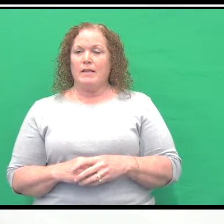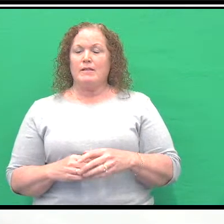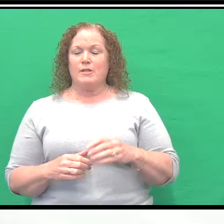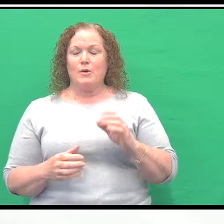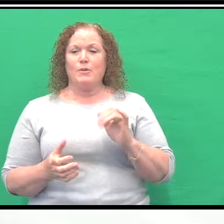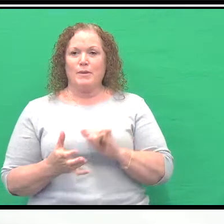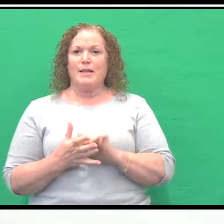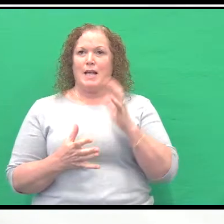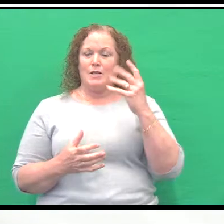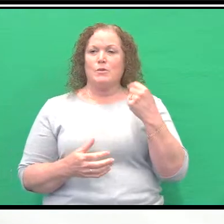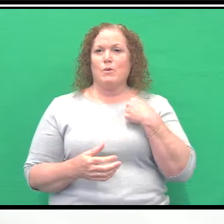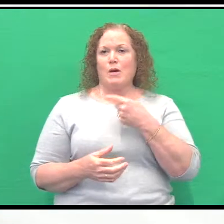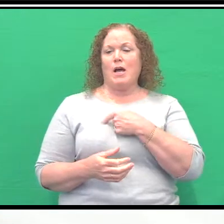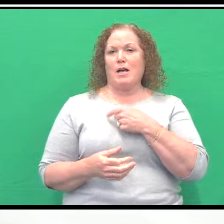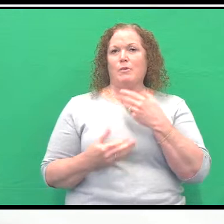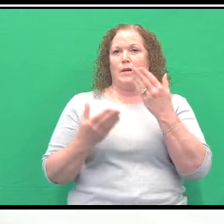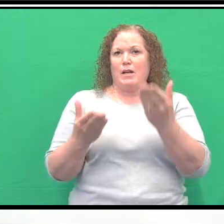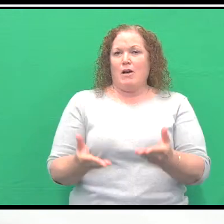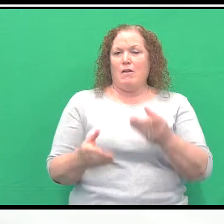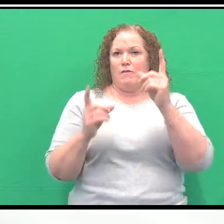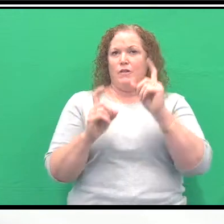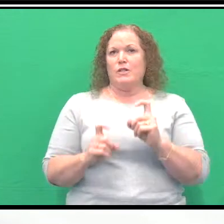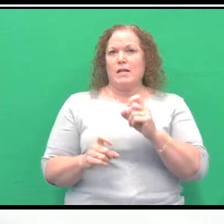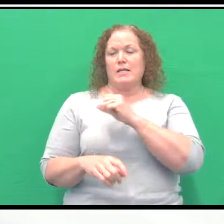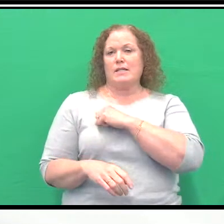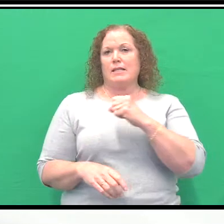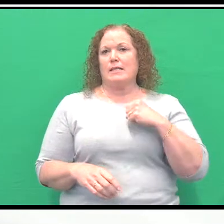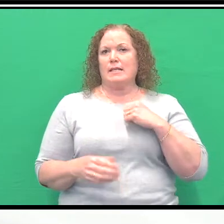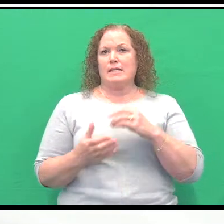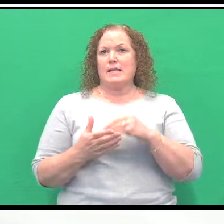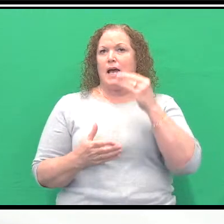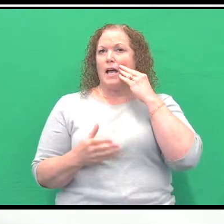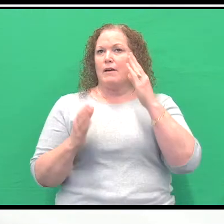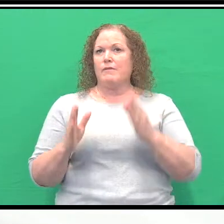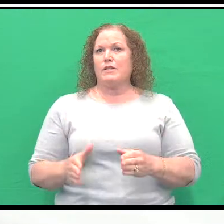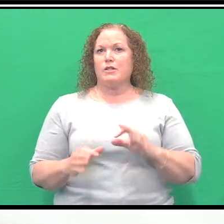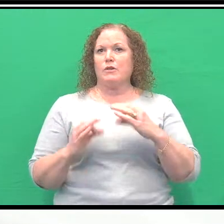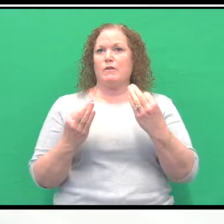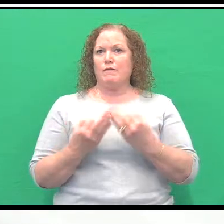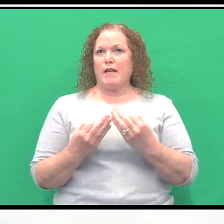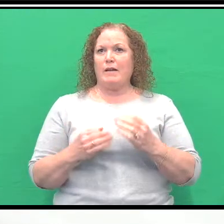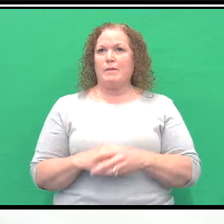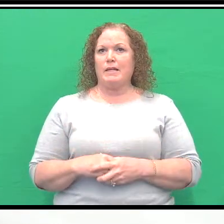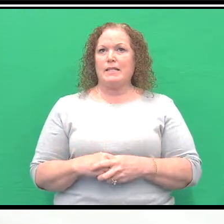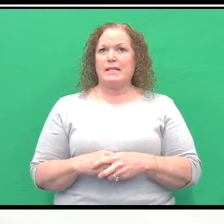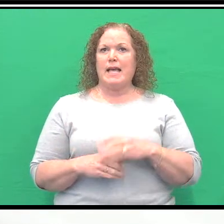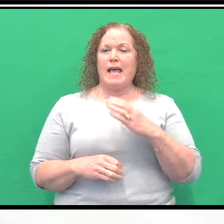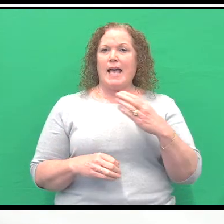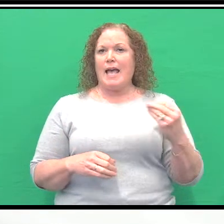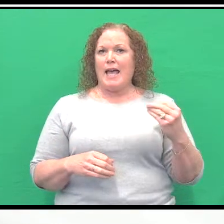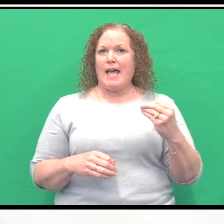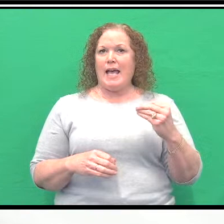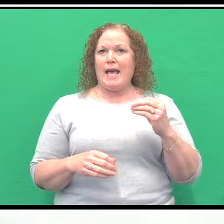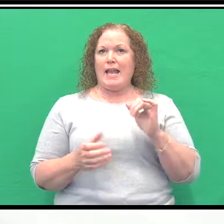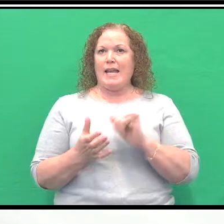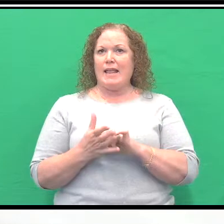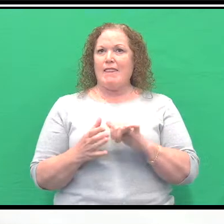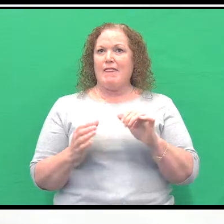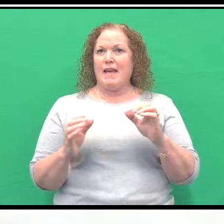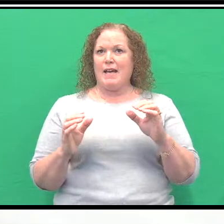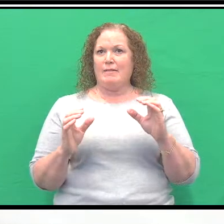and families. And so their contract is coming up for approval later this evening. And then in the consent agenda,